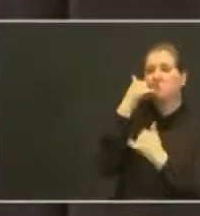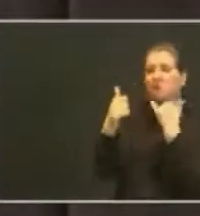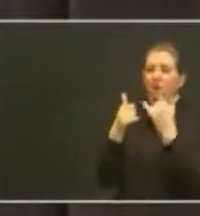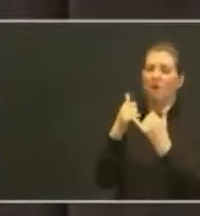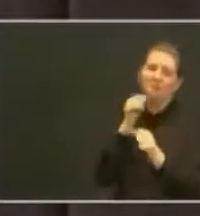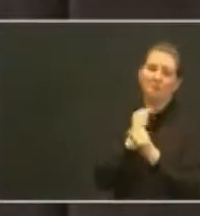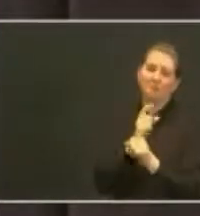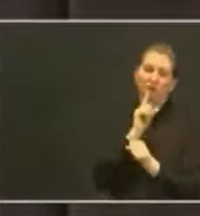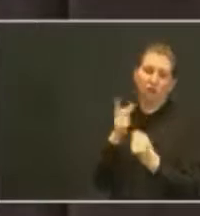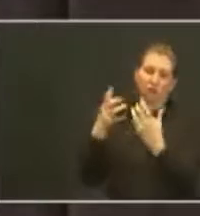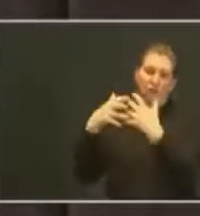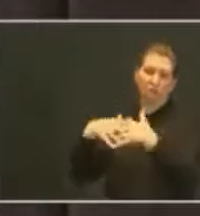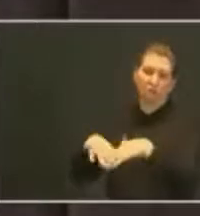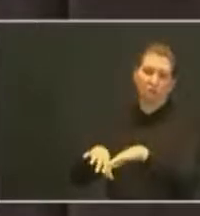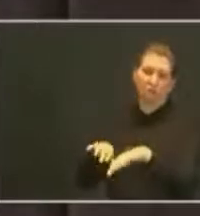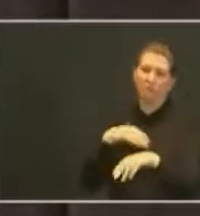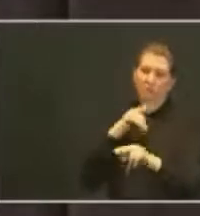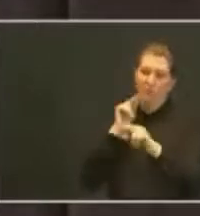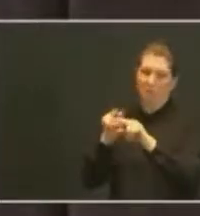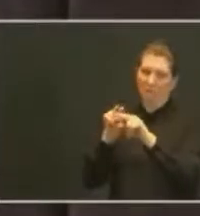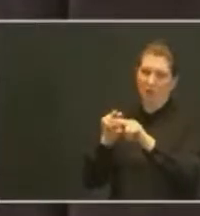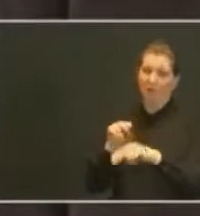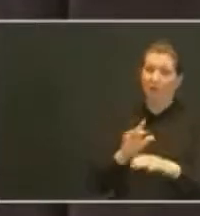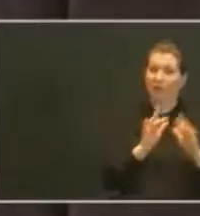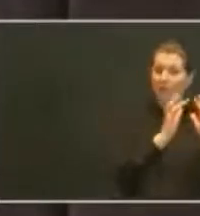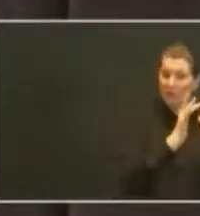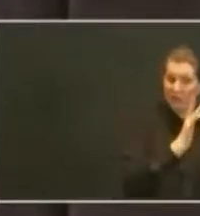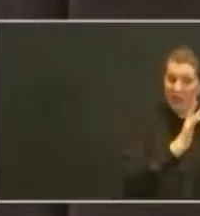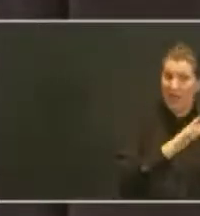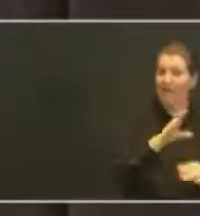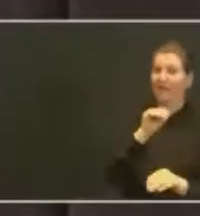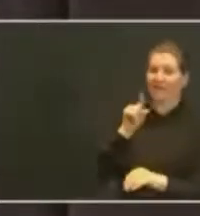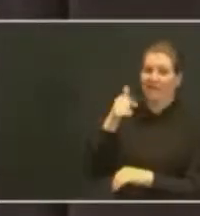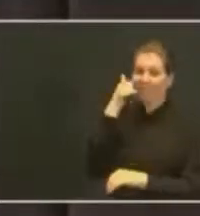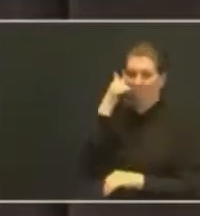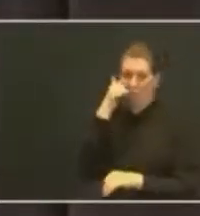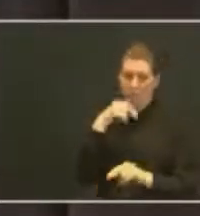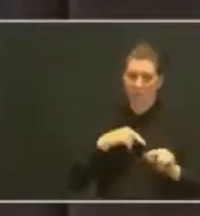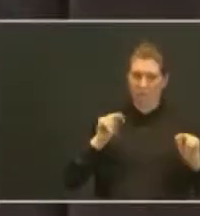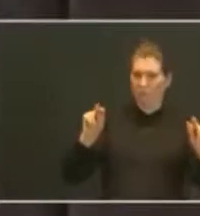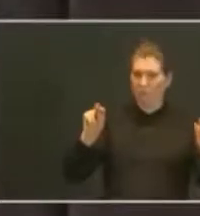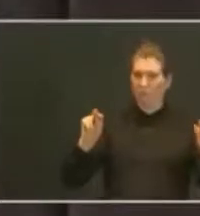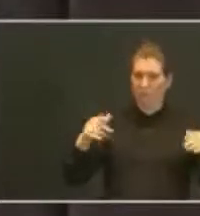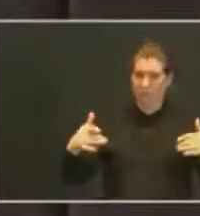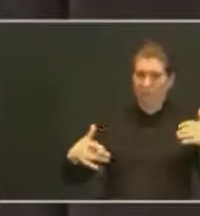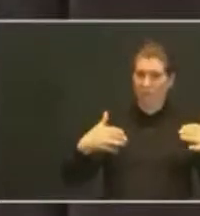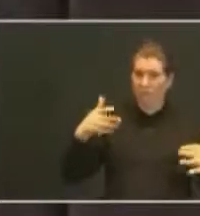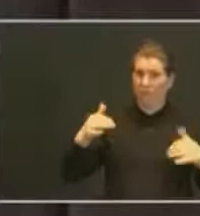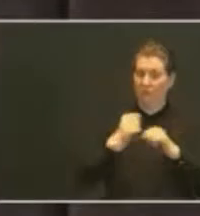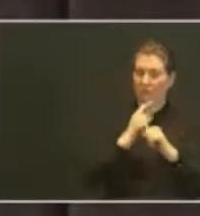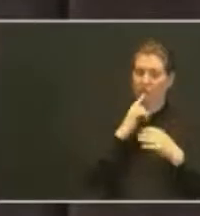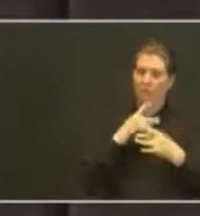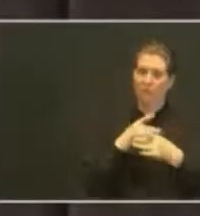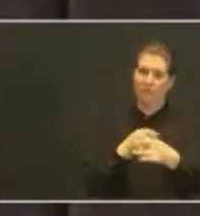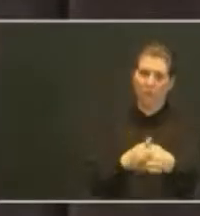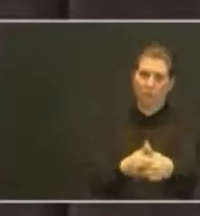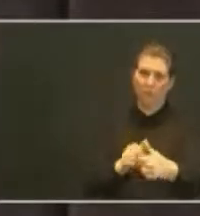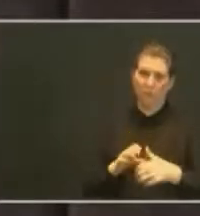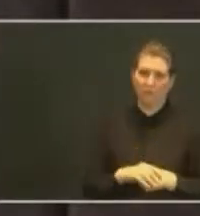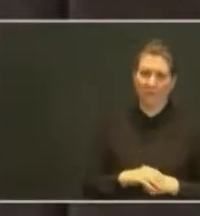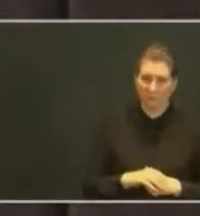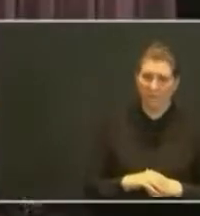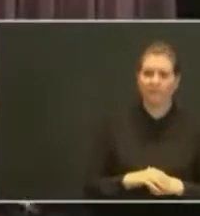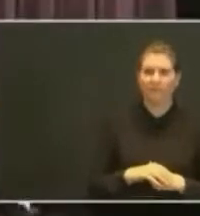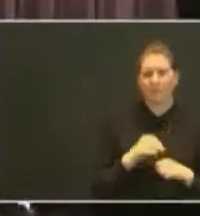So we'll continue to make adjustments as we go, recognizing the importance of the phone line as a mechanism for people